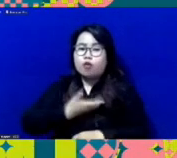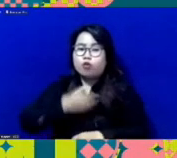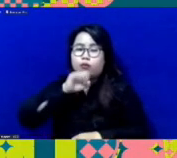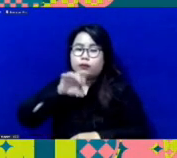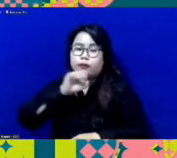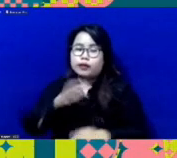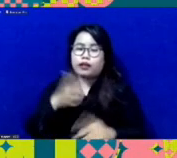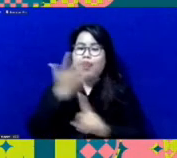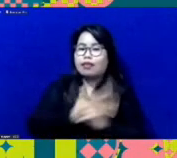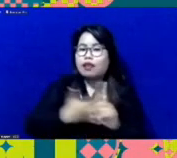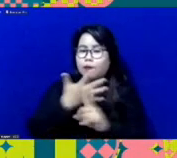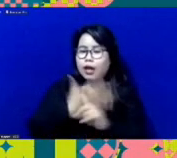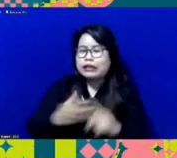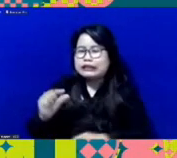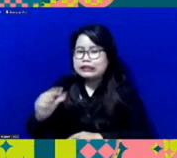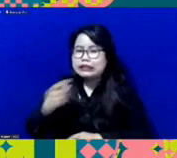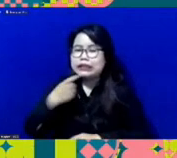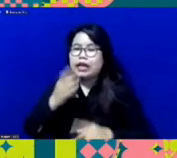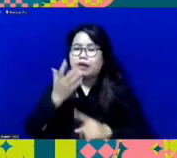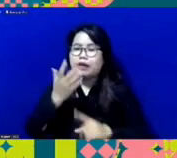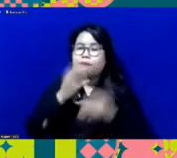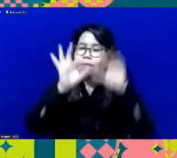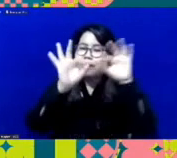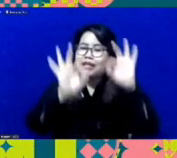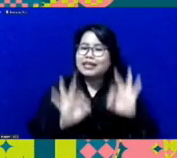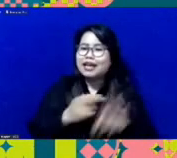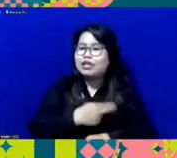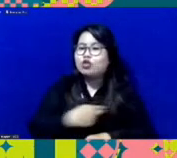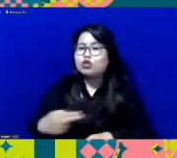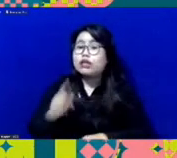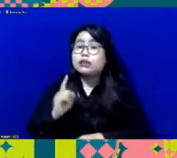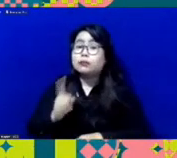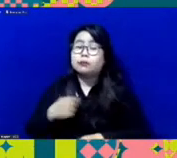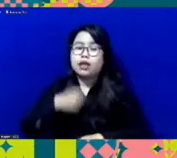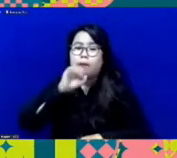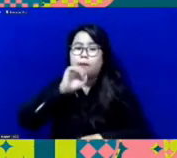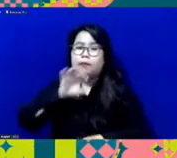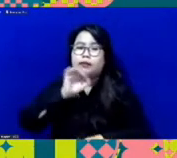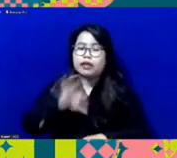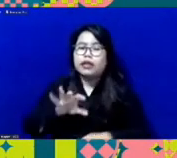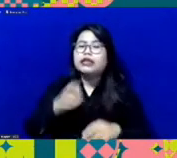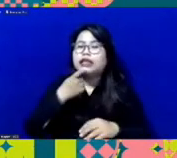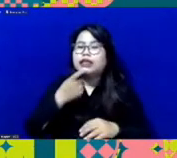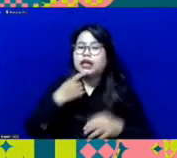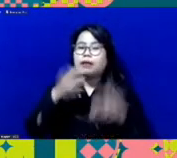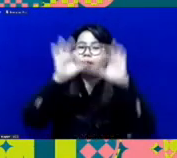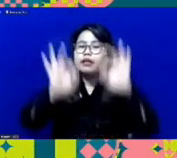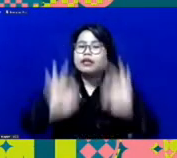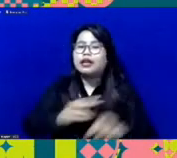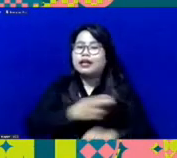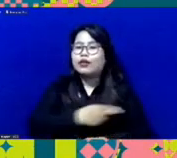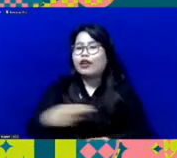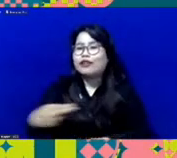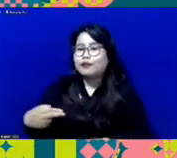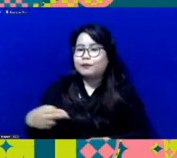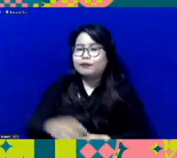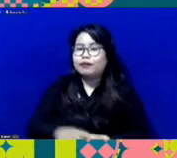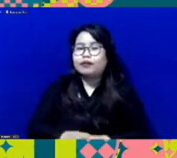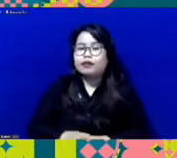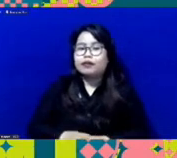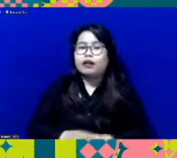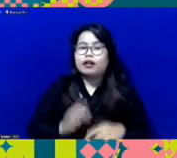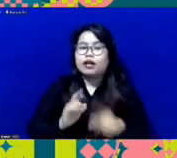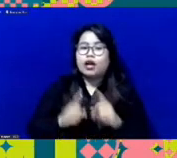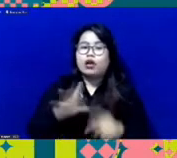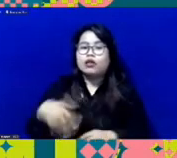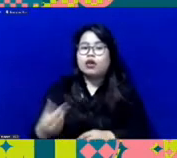I talk a lot about Indonesian education with Yuri, for example. That you mean since you became independent in 1945, yes, you created this? Yes. So